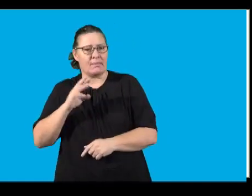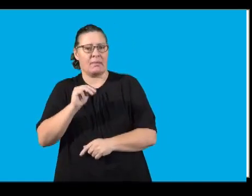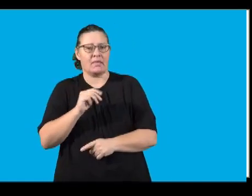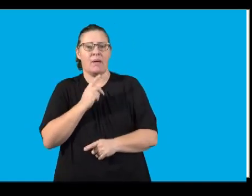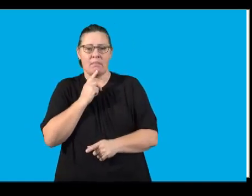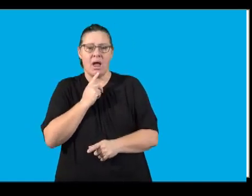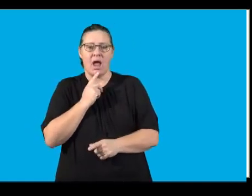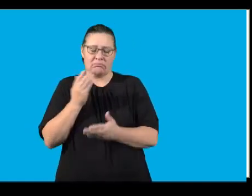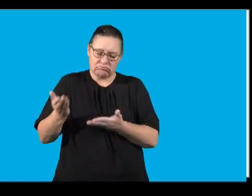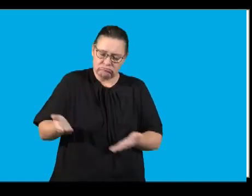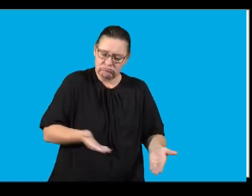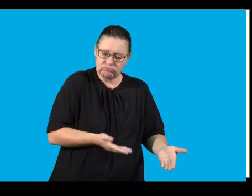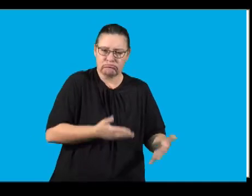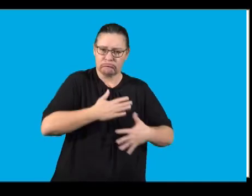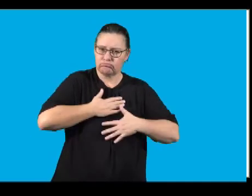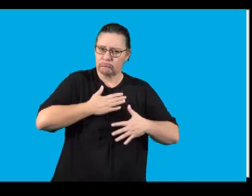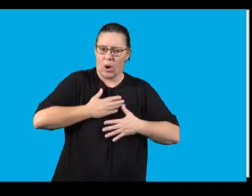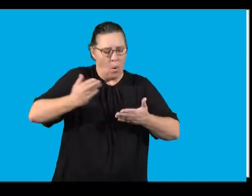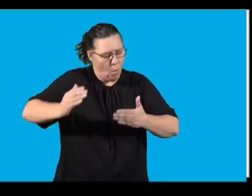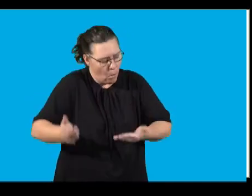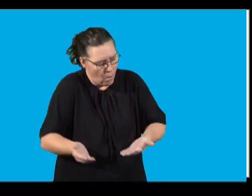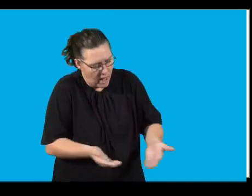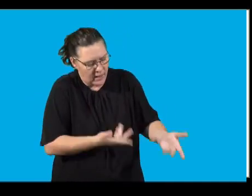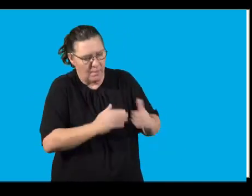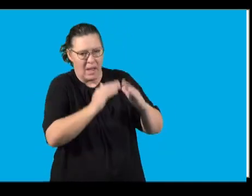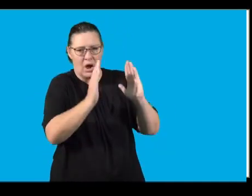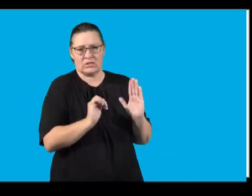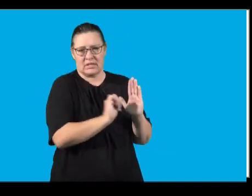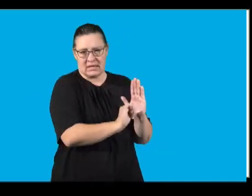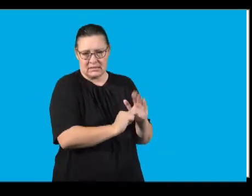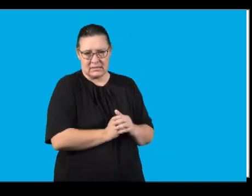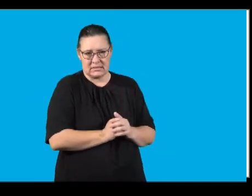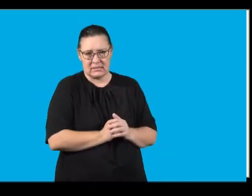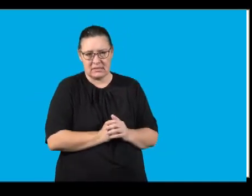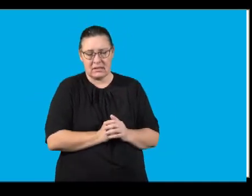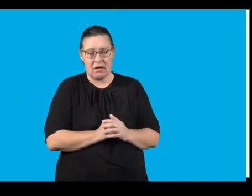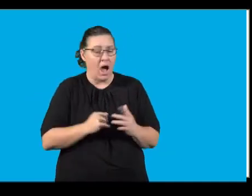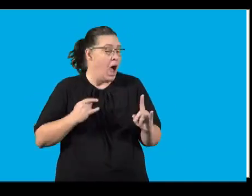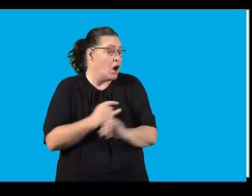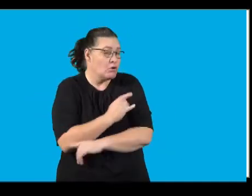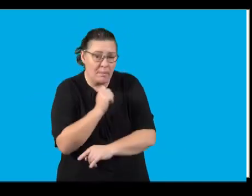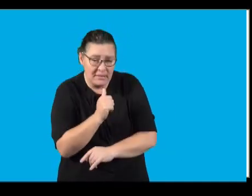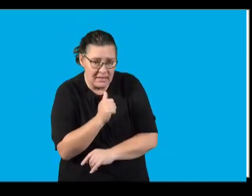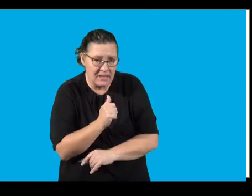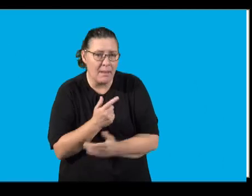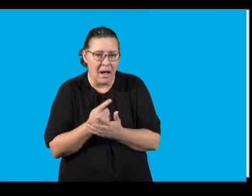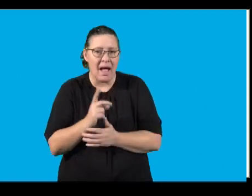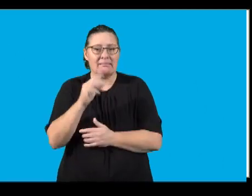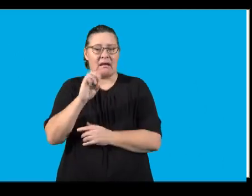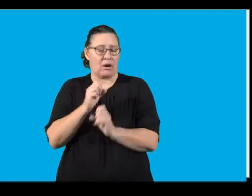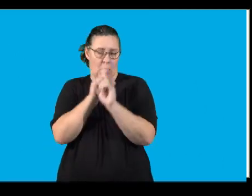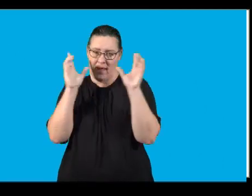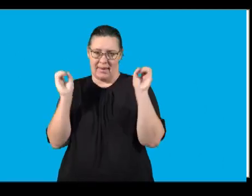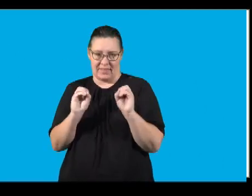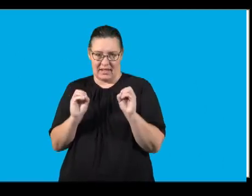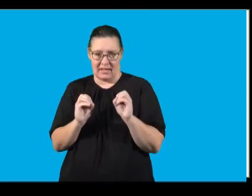hospitable nature. Remember, she's welcoming them into her home. Ironic as it might be, but Duncan is not aware of that, and